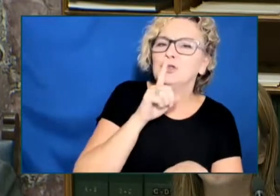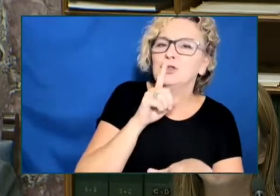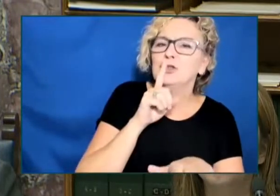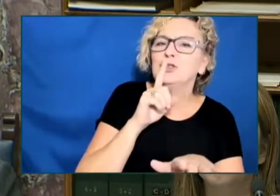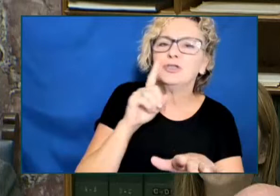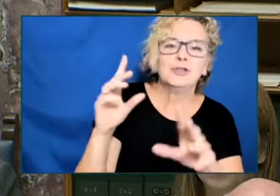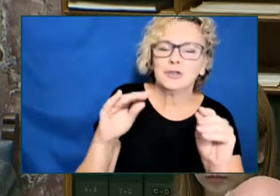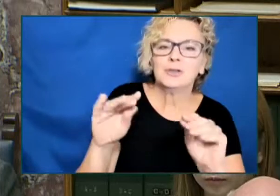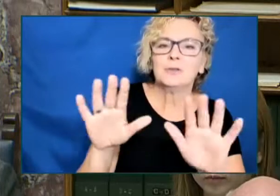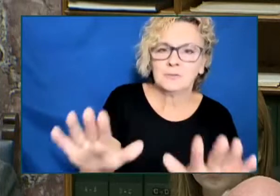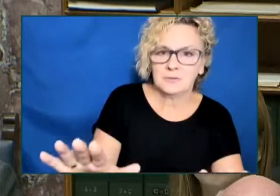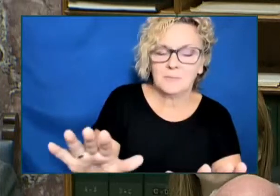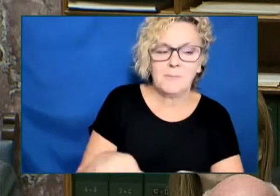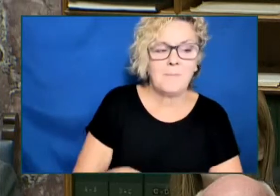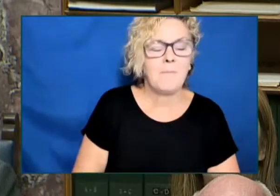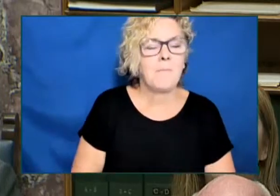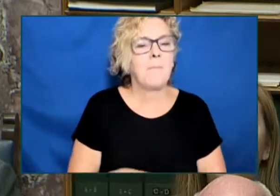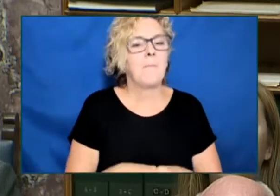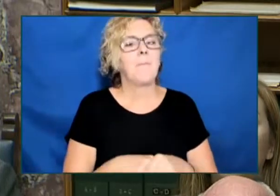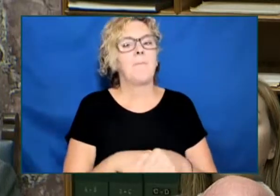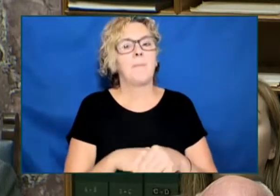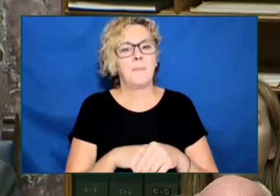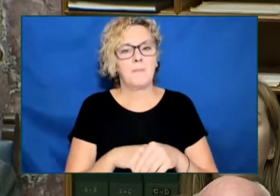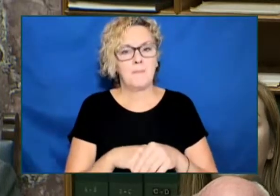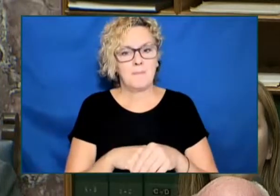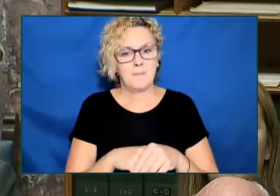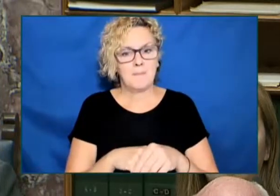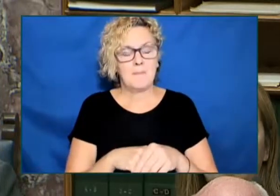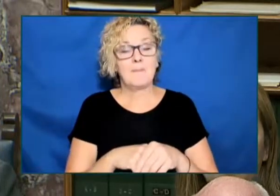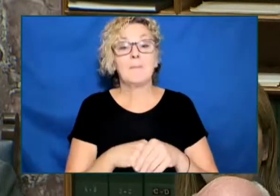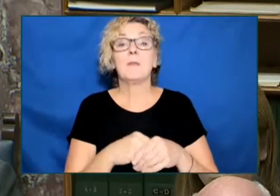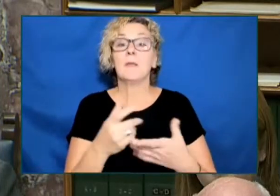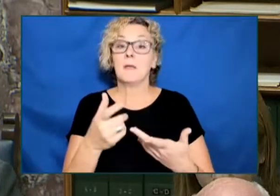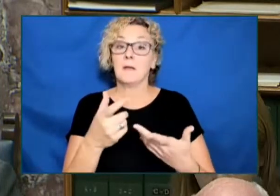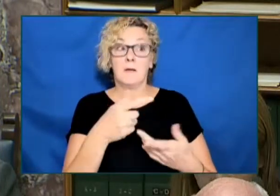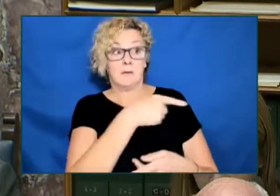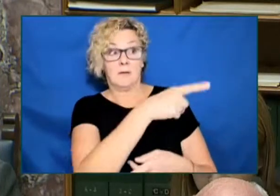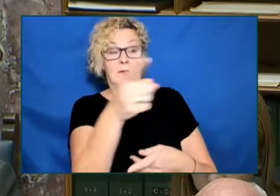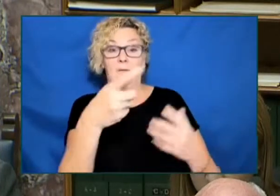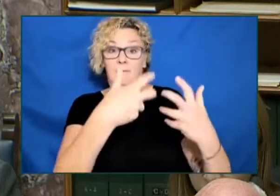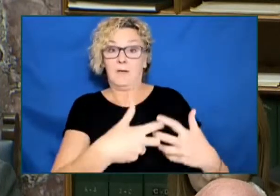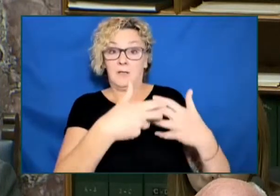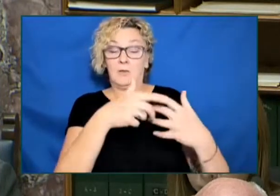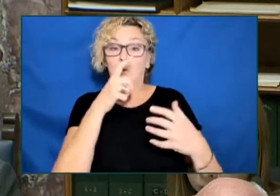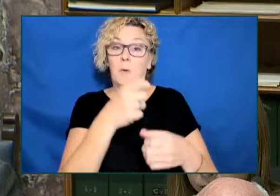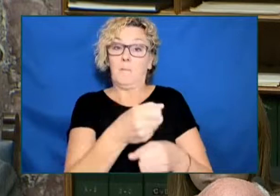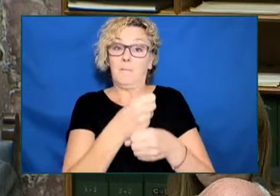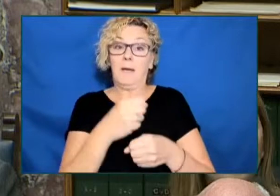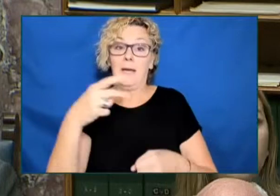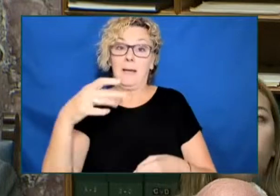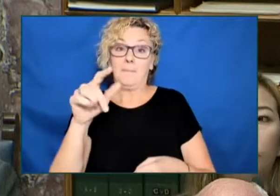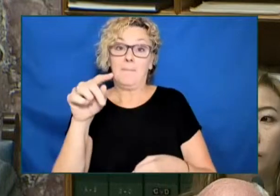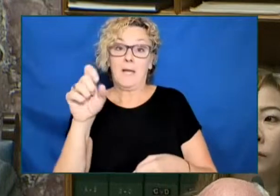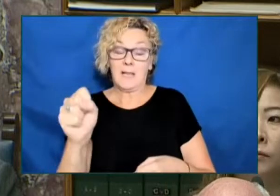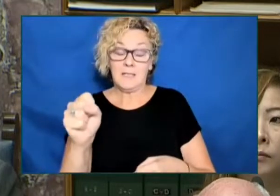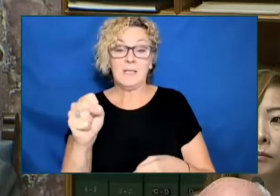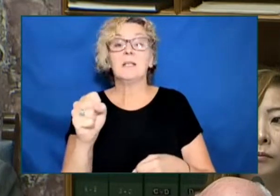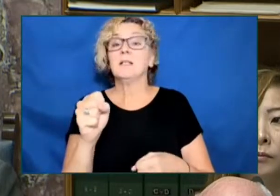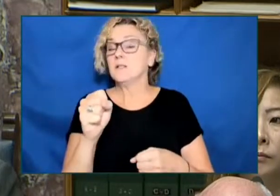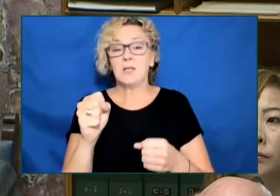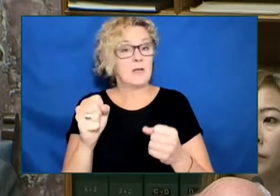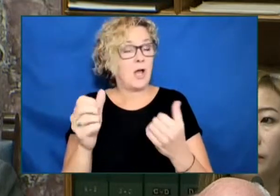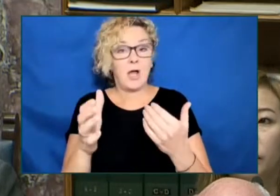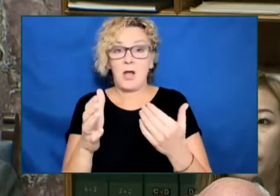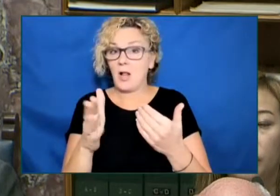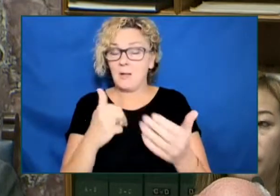pellet sectors in BC, and they are made almost entirely from waste. 90% comes from